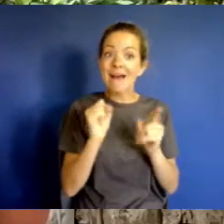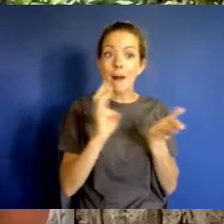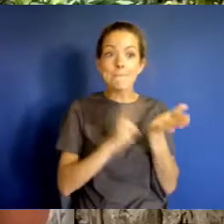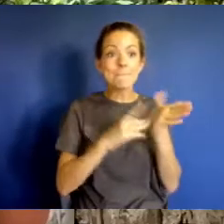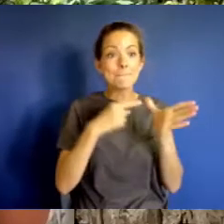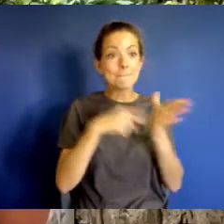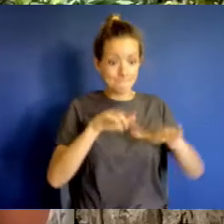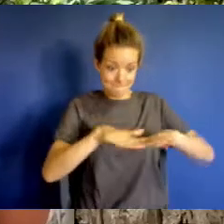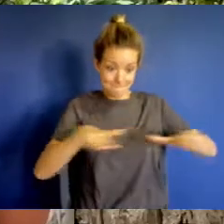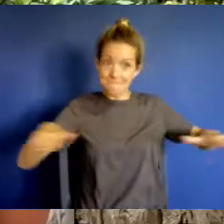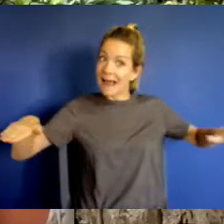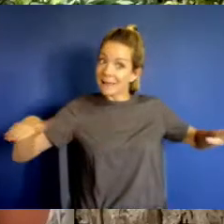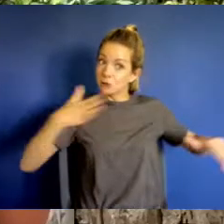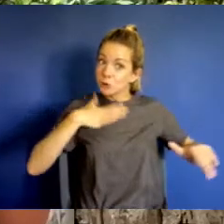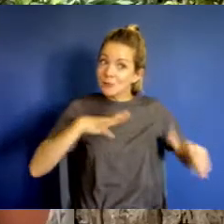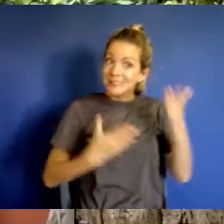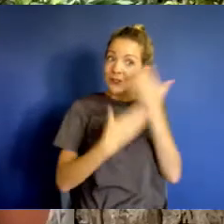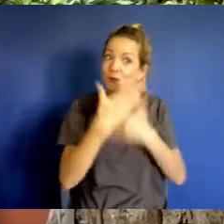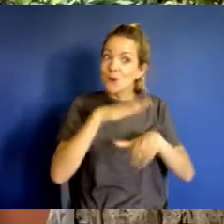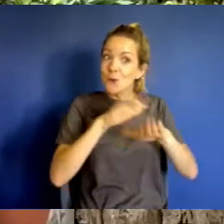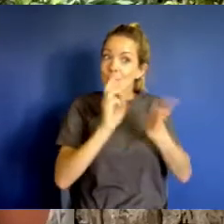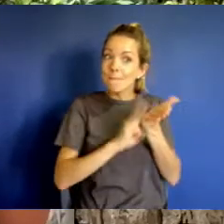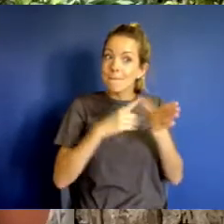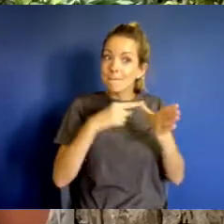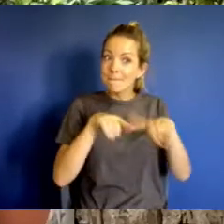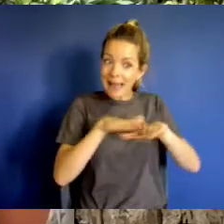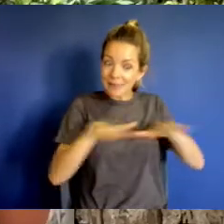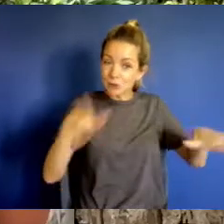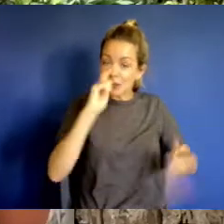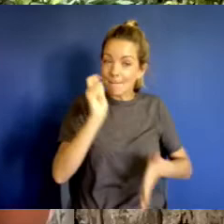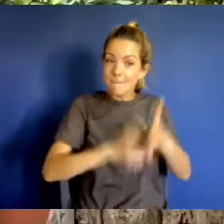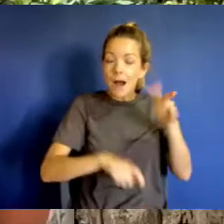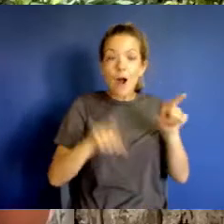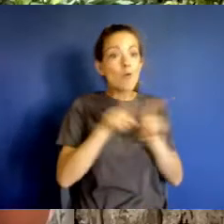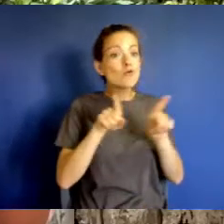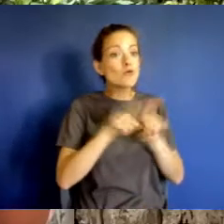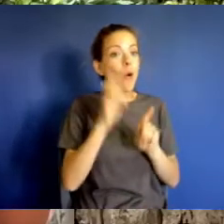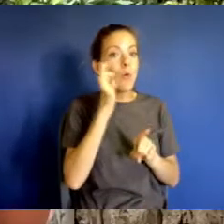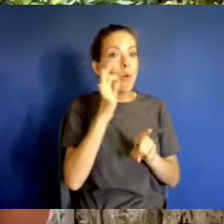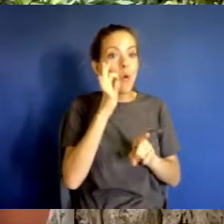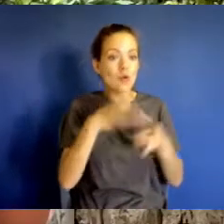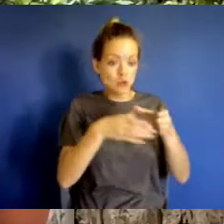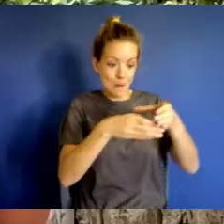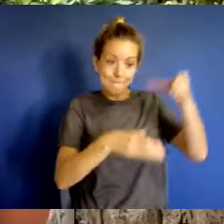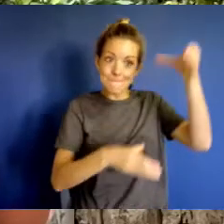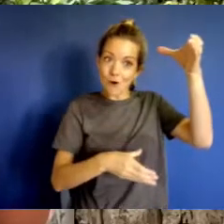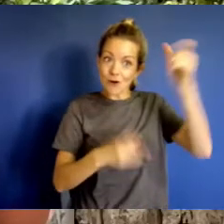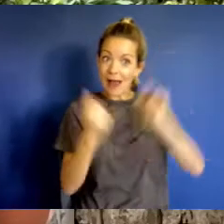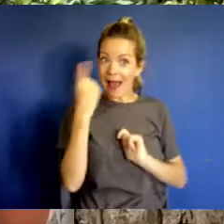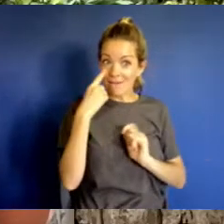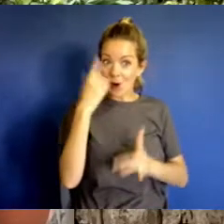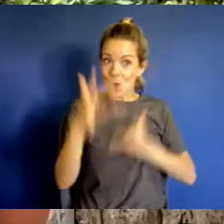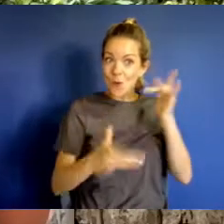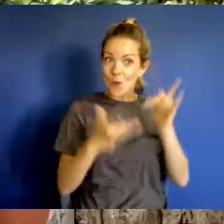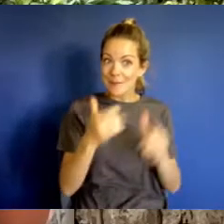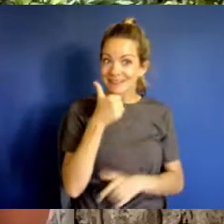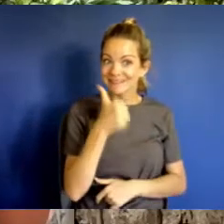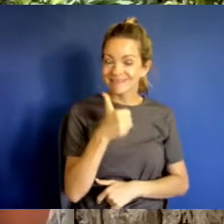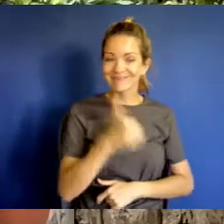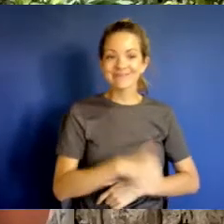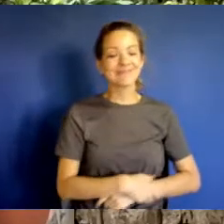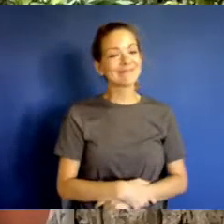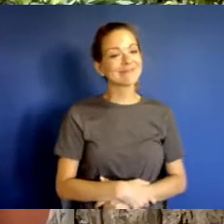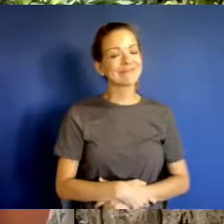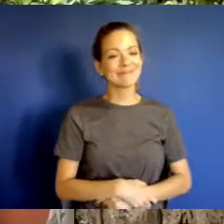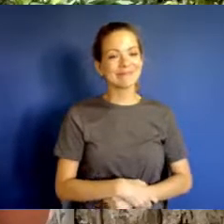practice over the winter, and some beautiful and different coloured water bottles too. So go and check them out.